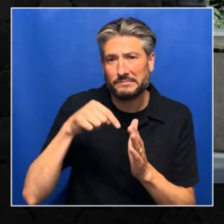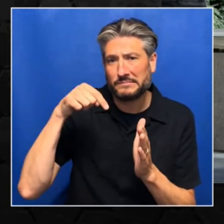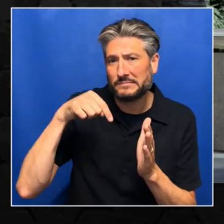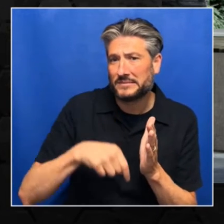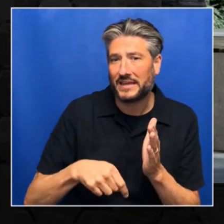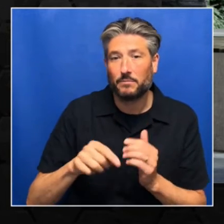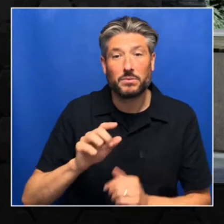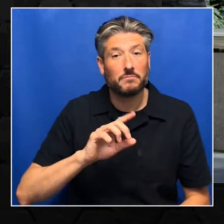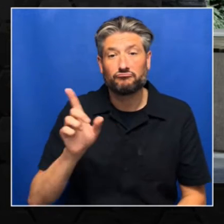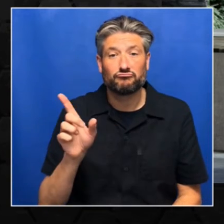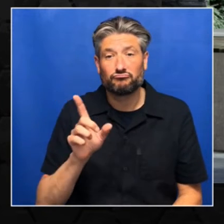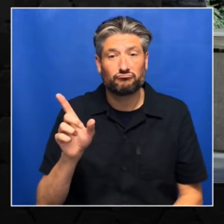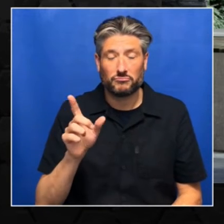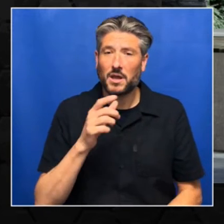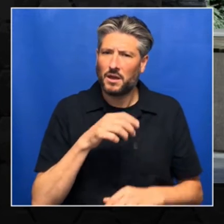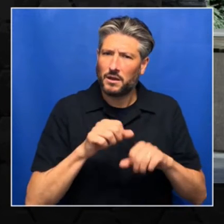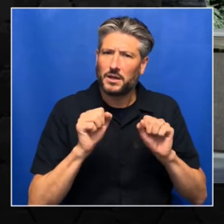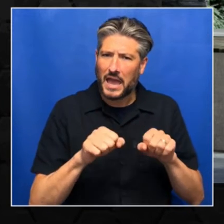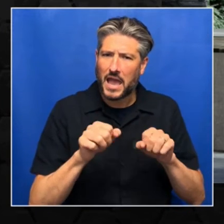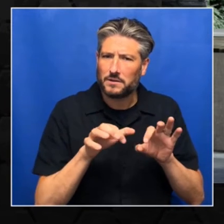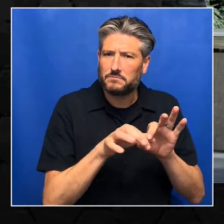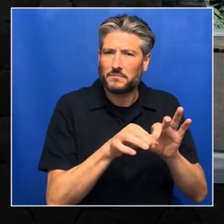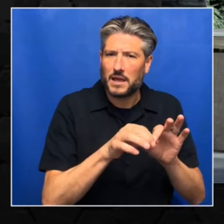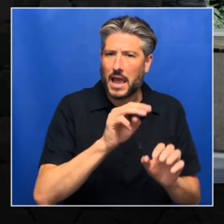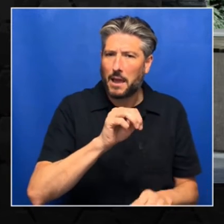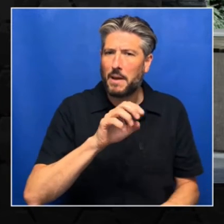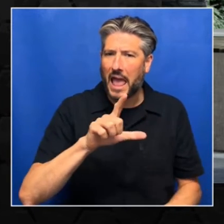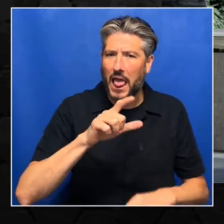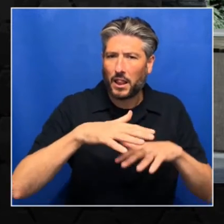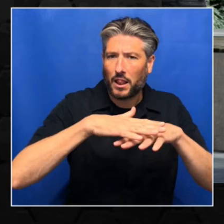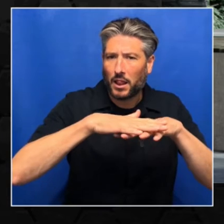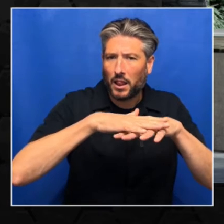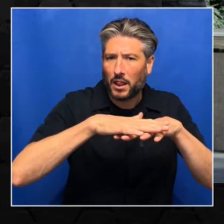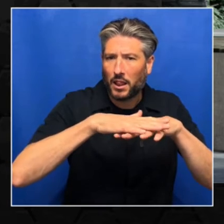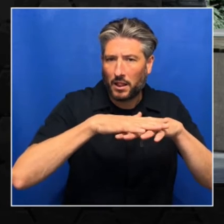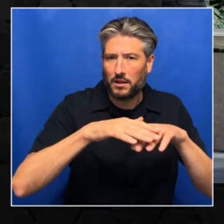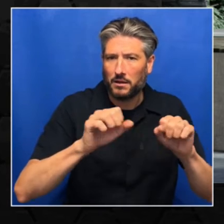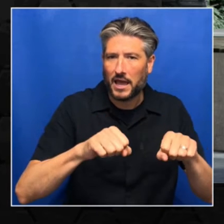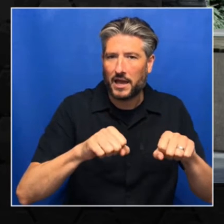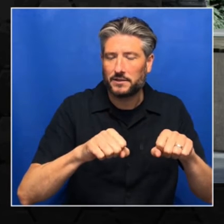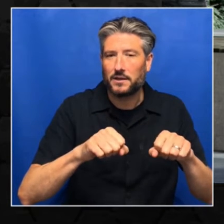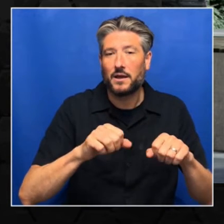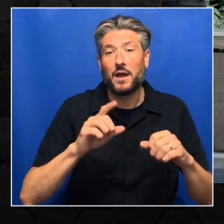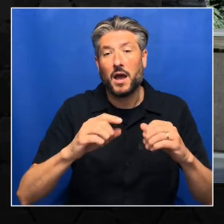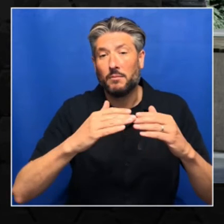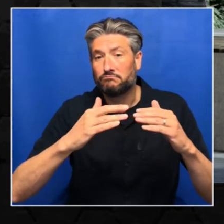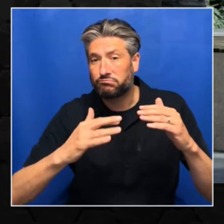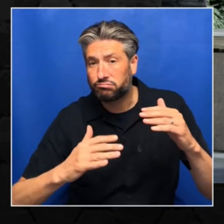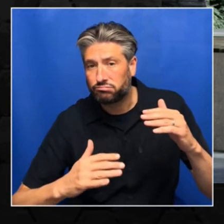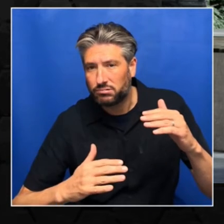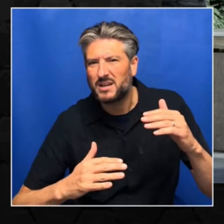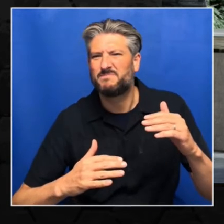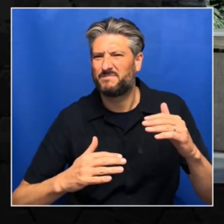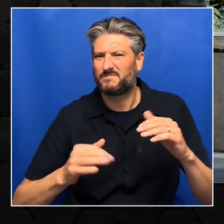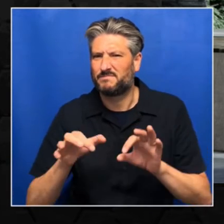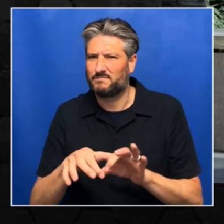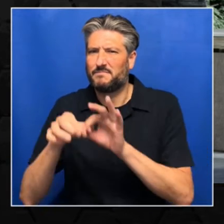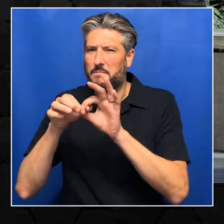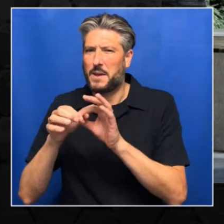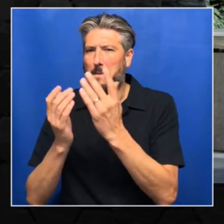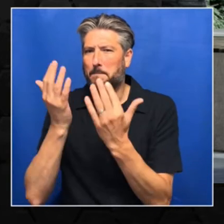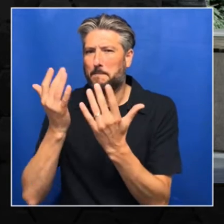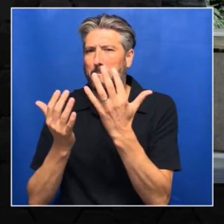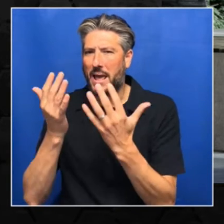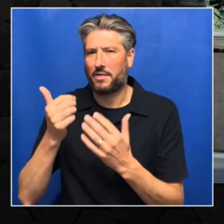learning, but it's really, really helpful to know quite some of the math. And if you're going